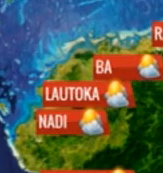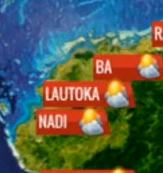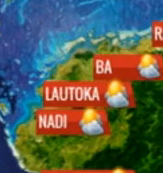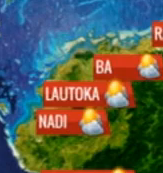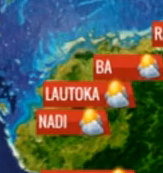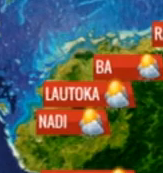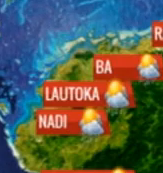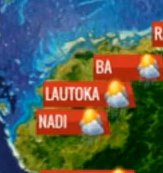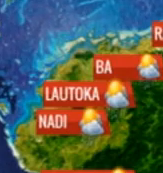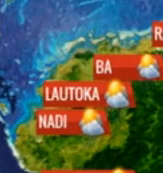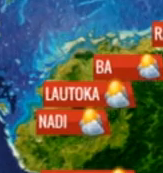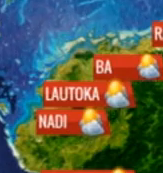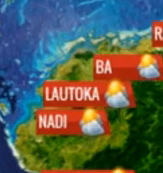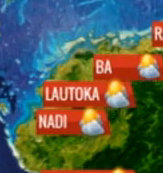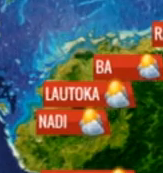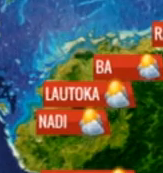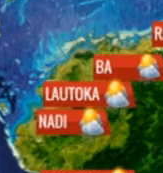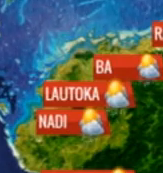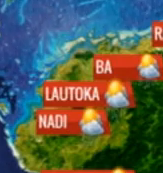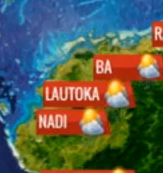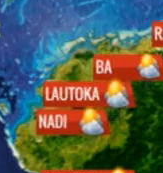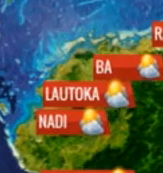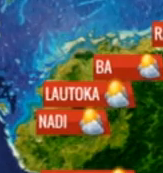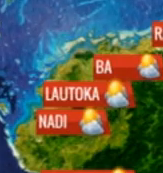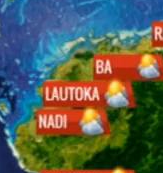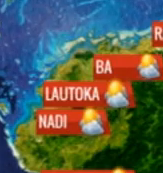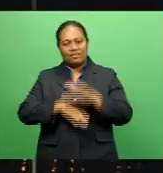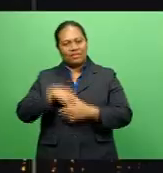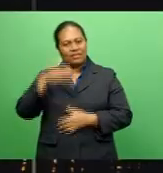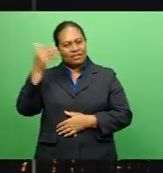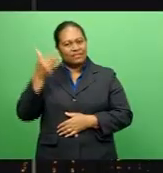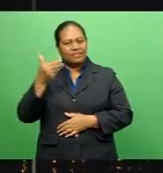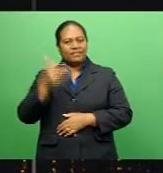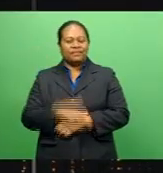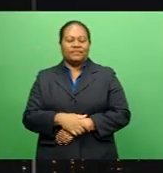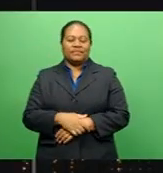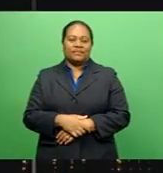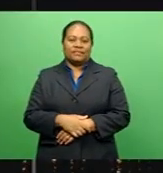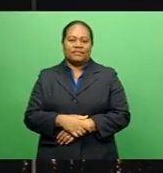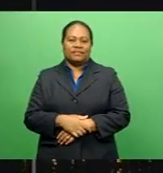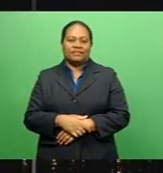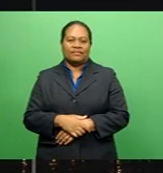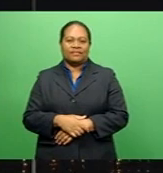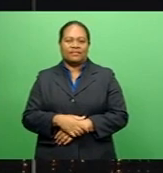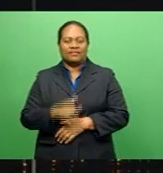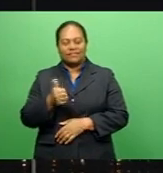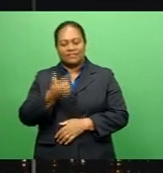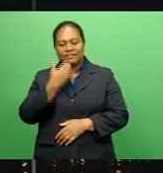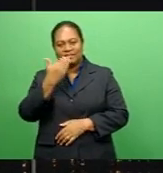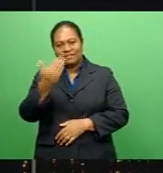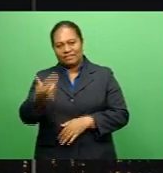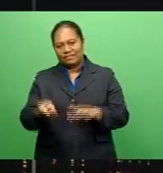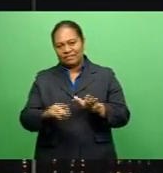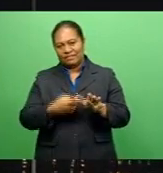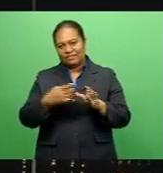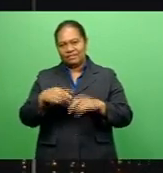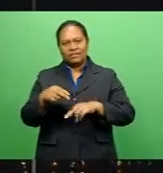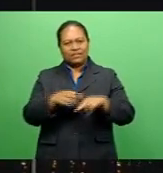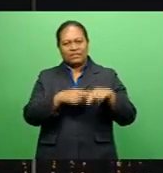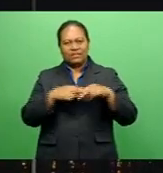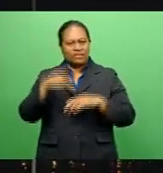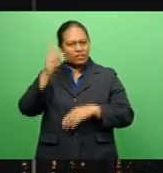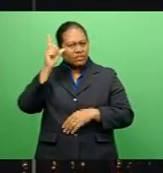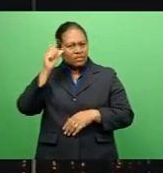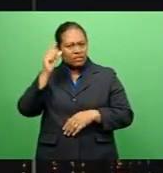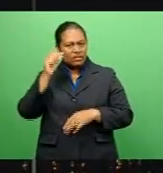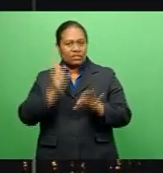weather news from my end. Have a wonderful evening. It's back to Edwin. Thanks, Angie. In Fijian Pulse tonight, we ask,